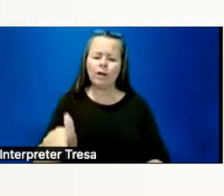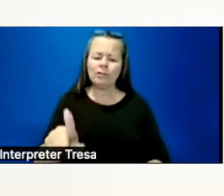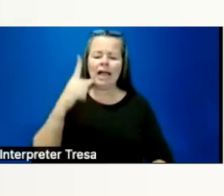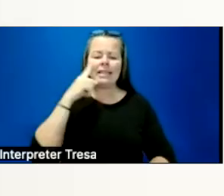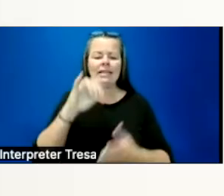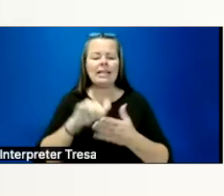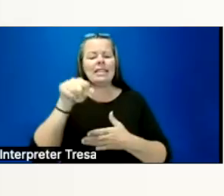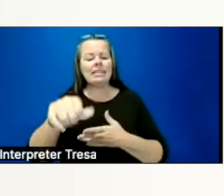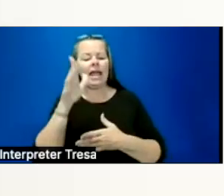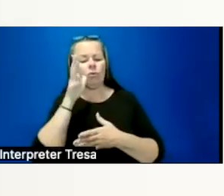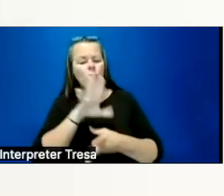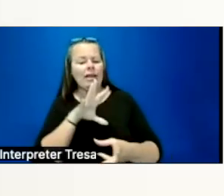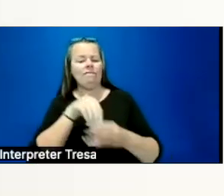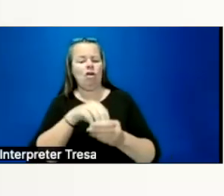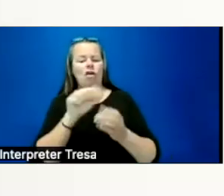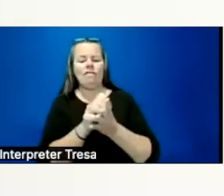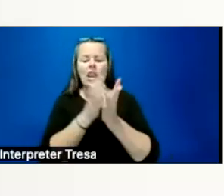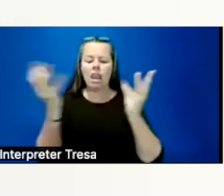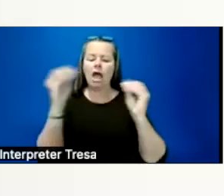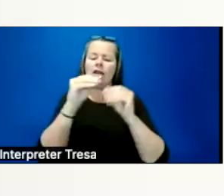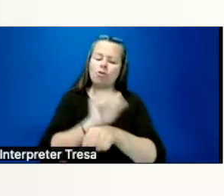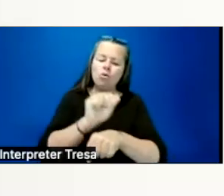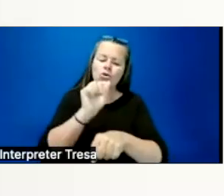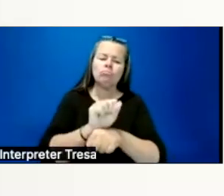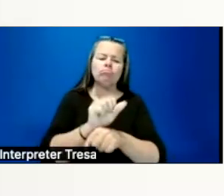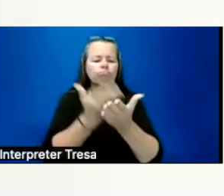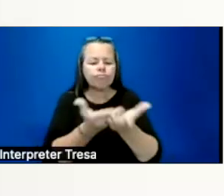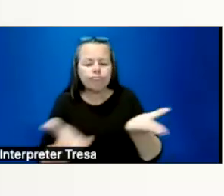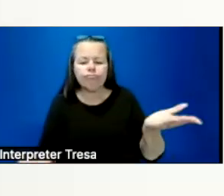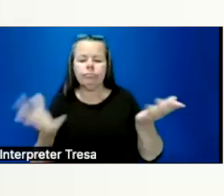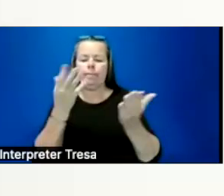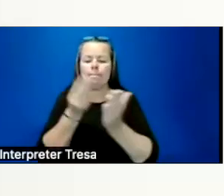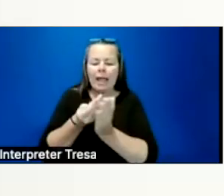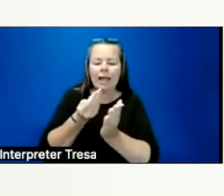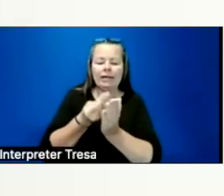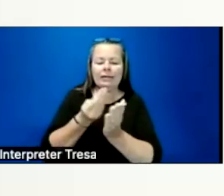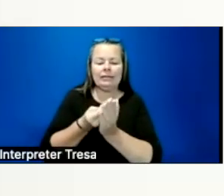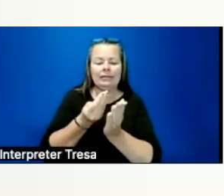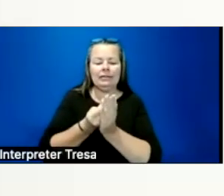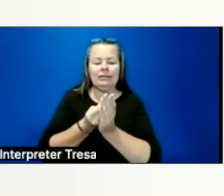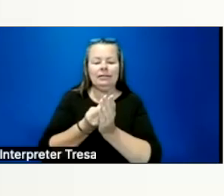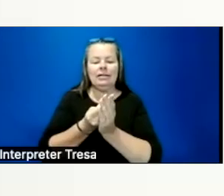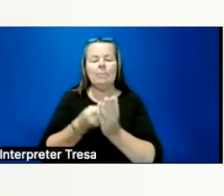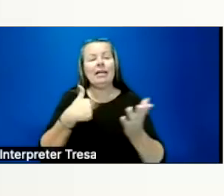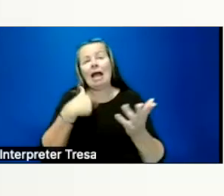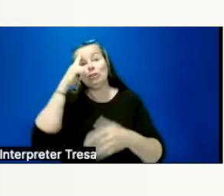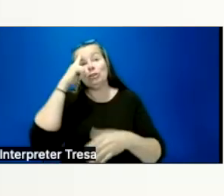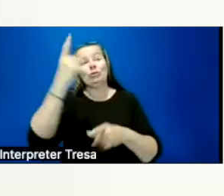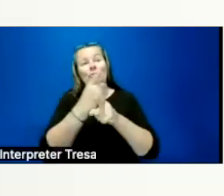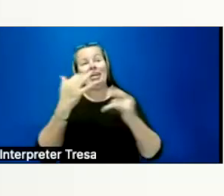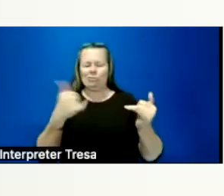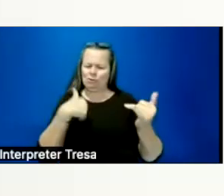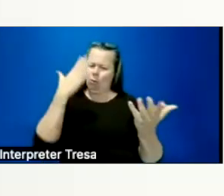involve a lot of work and resources and money. I know, but I mean, I'm just dreaming big, right? So why not? But I think like the first